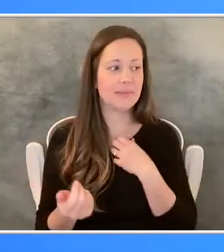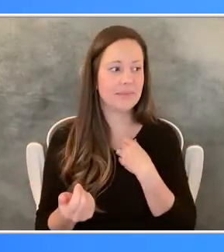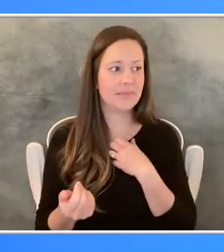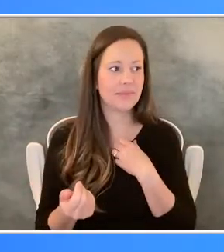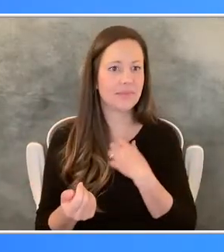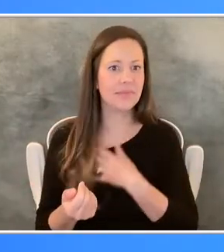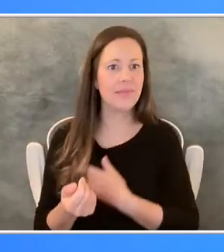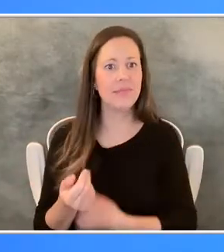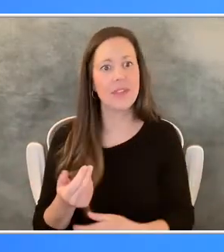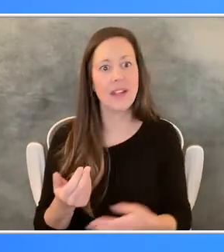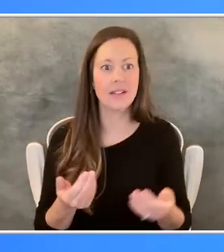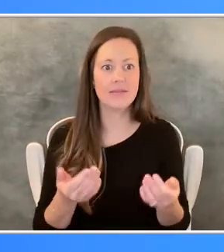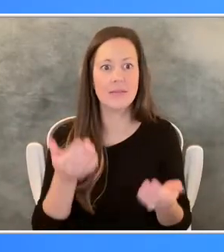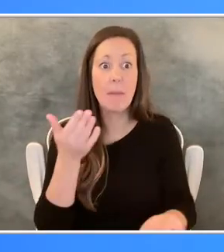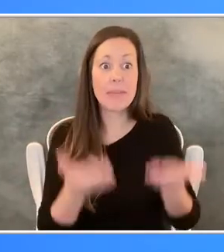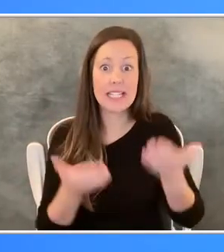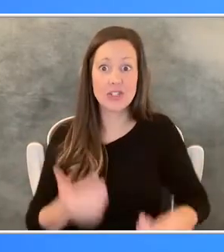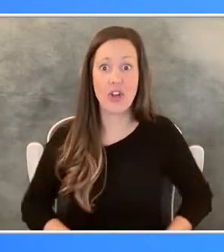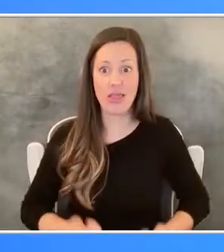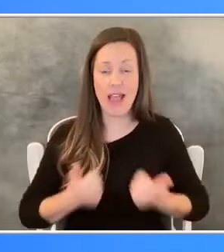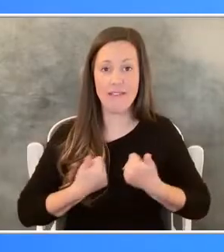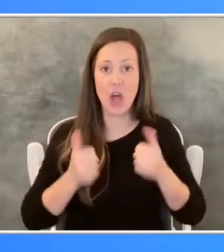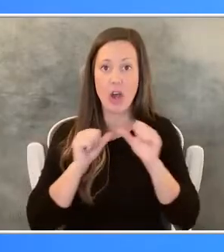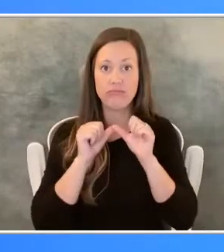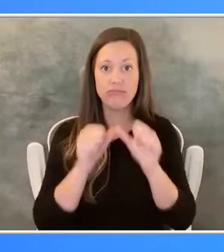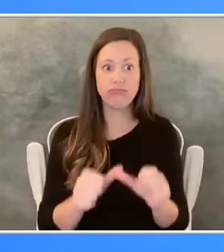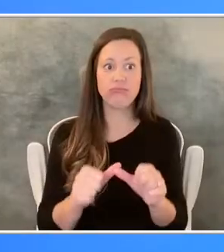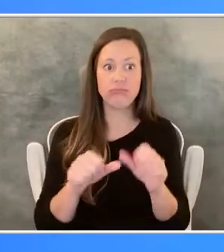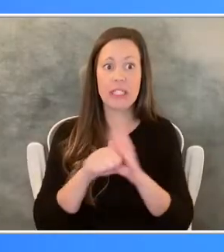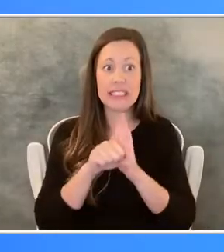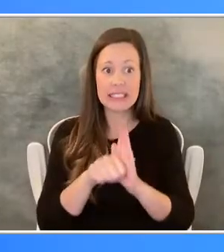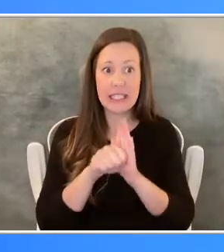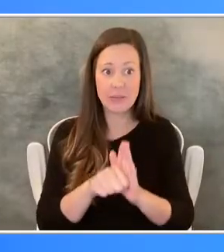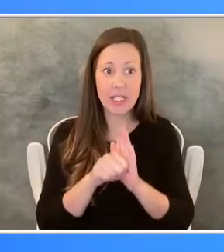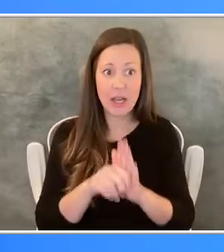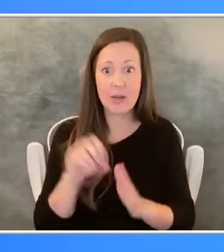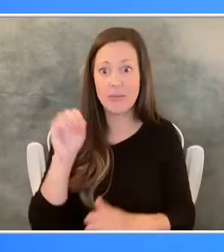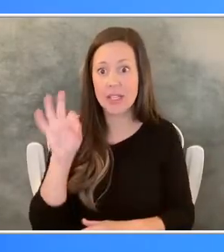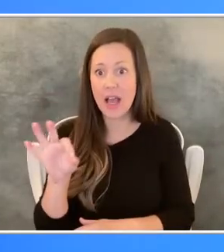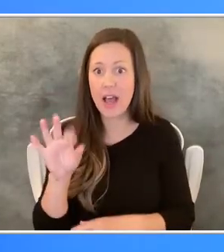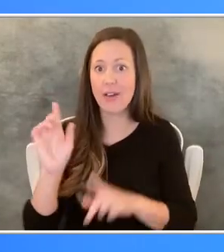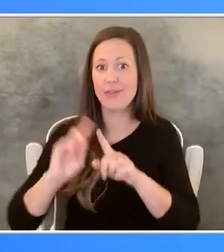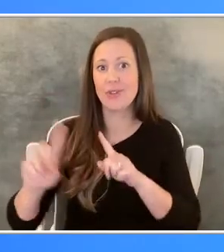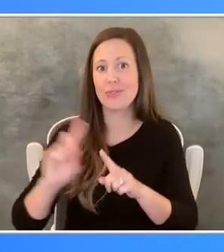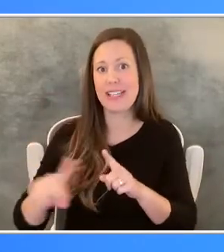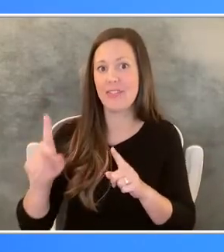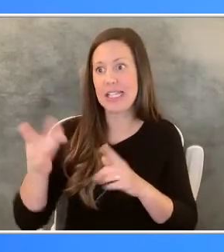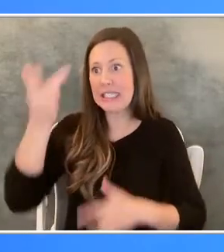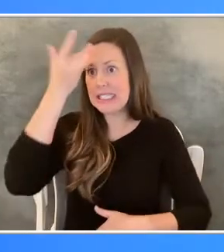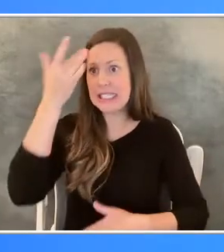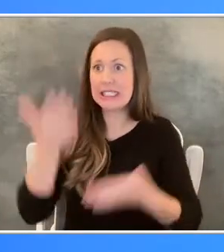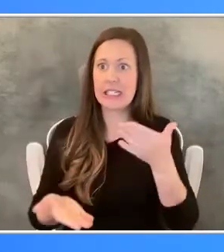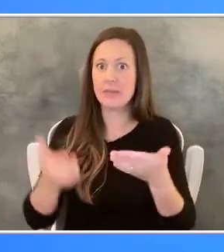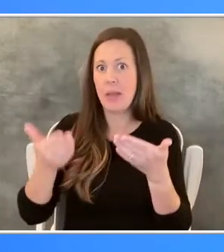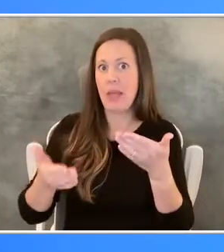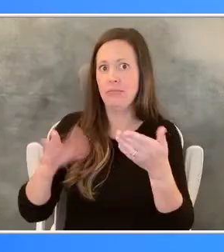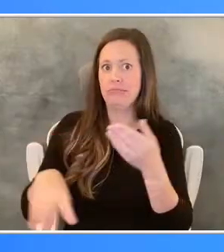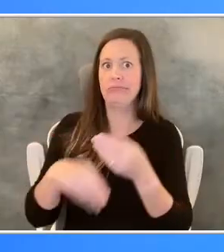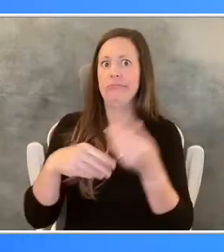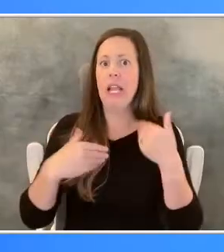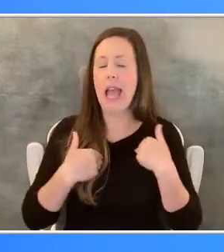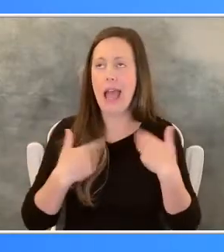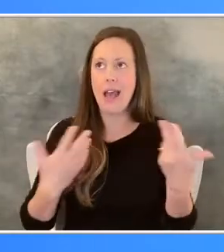potential lifelong symptoms of graft versus host disease. And so I was